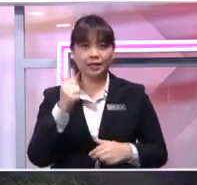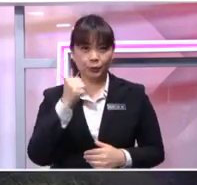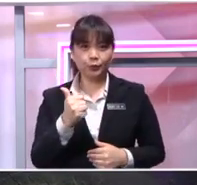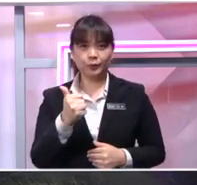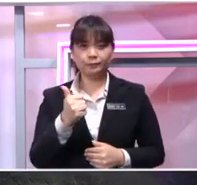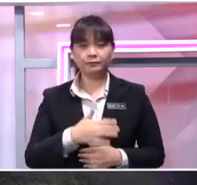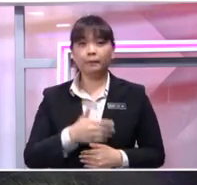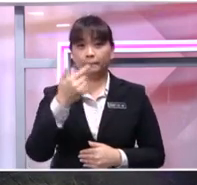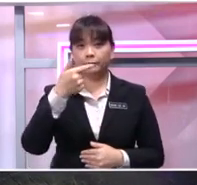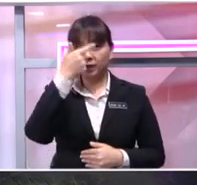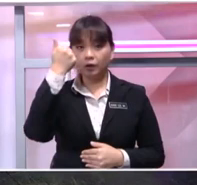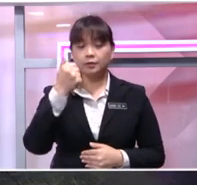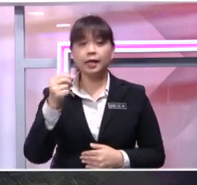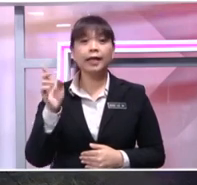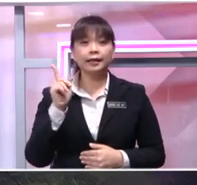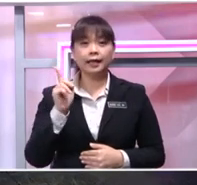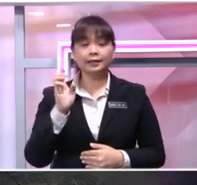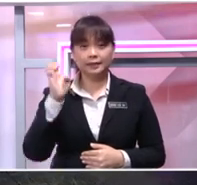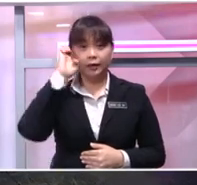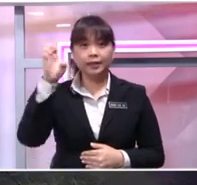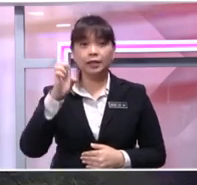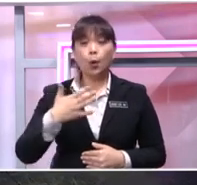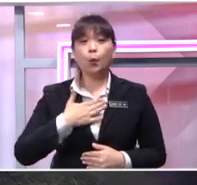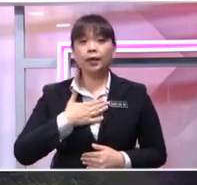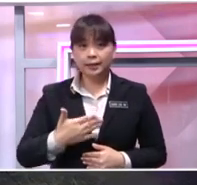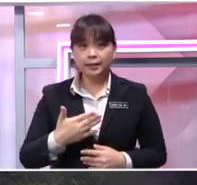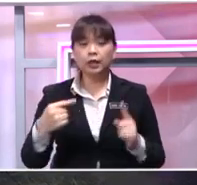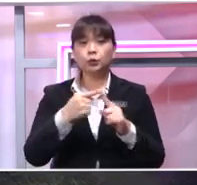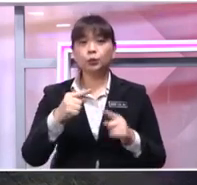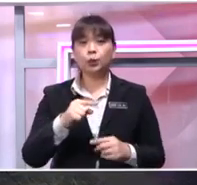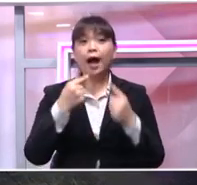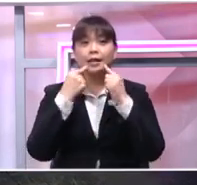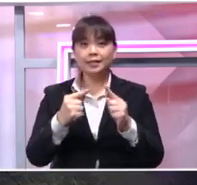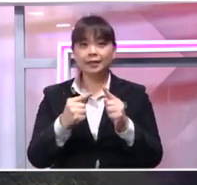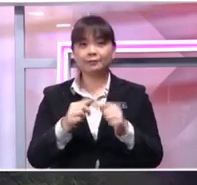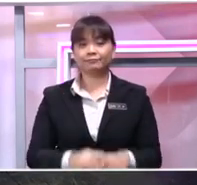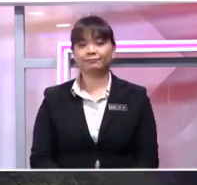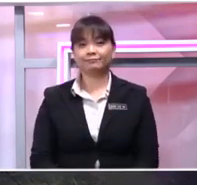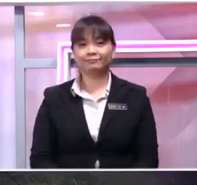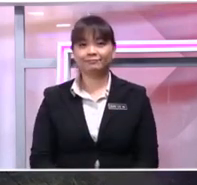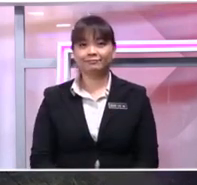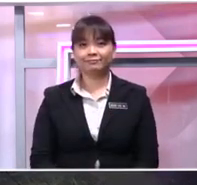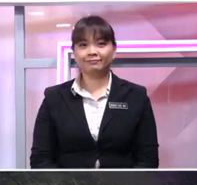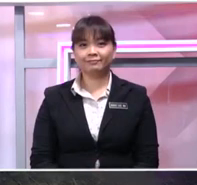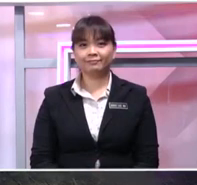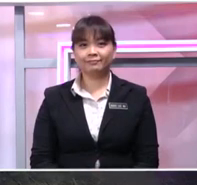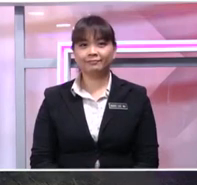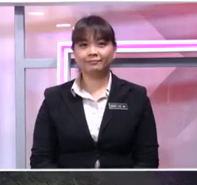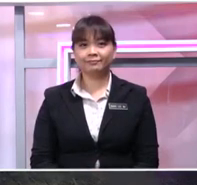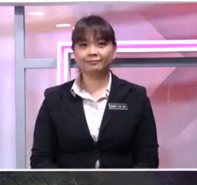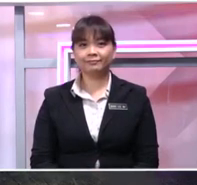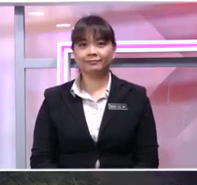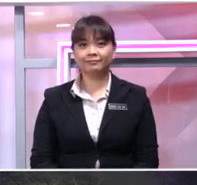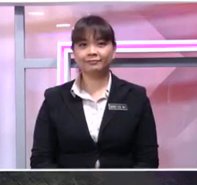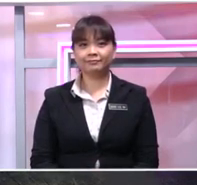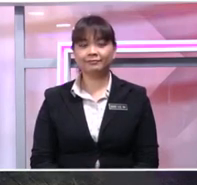good. Very good. Okay. So, can you please help me put the of course, smiley teacher. Okay, so smiley one smiley